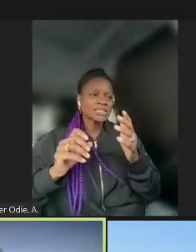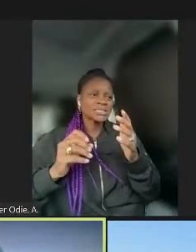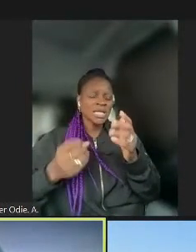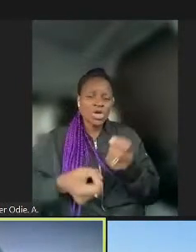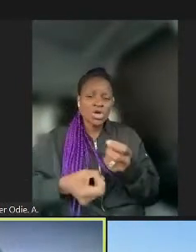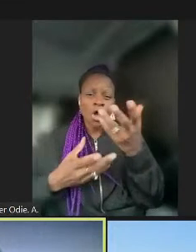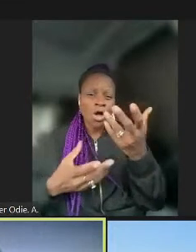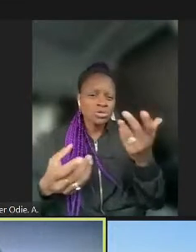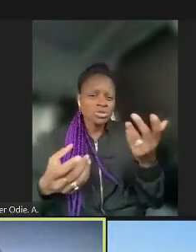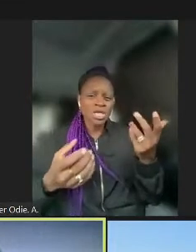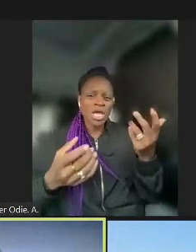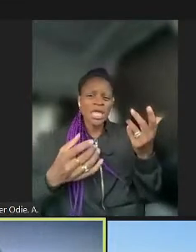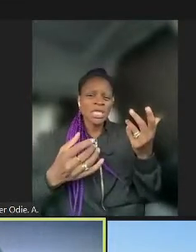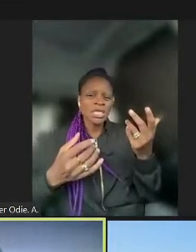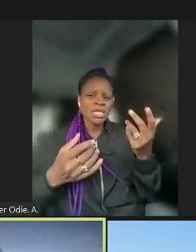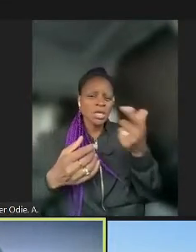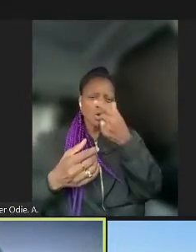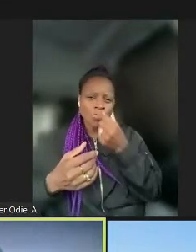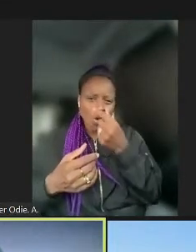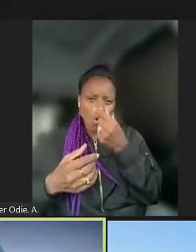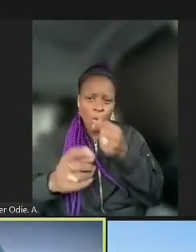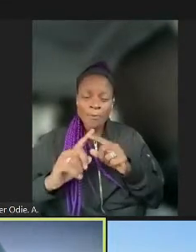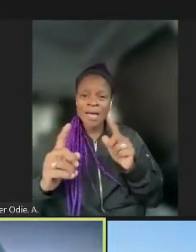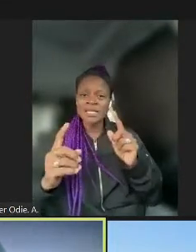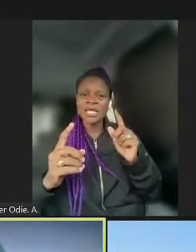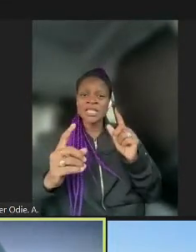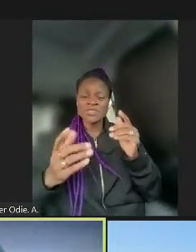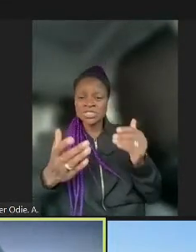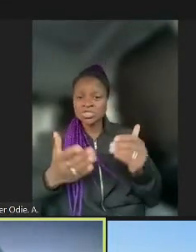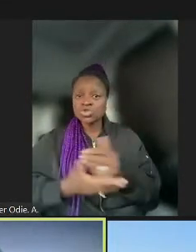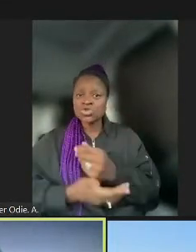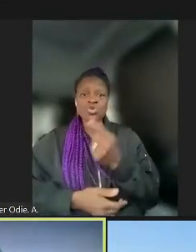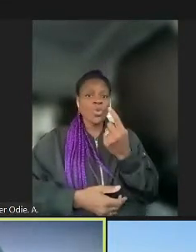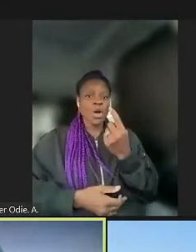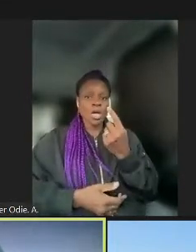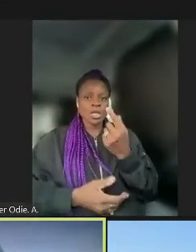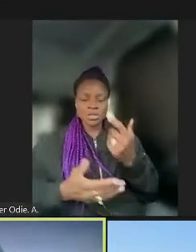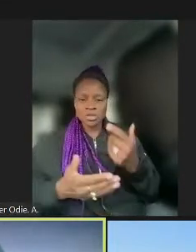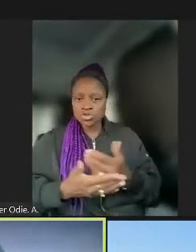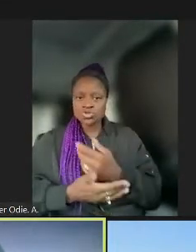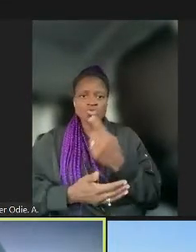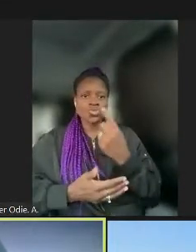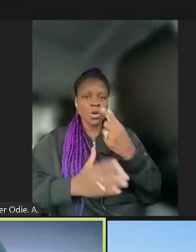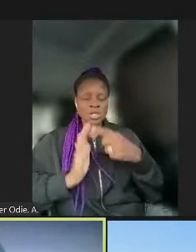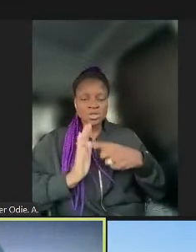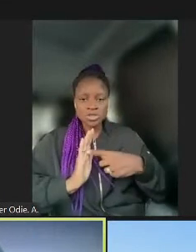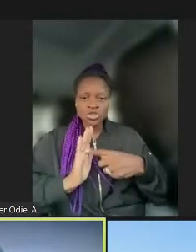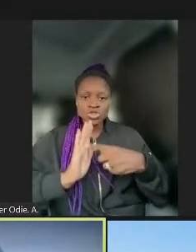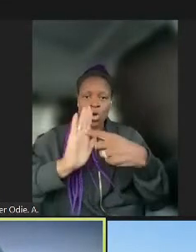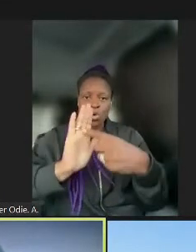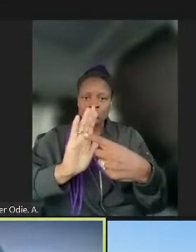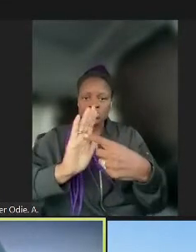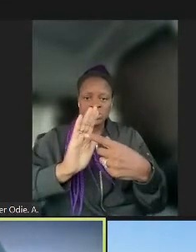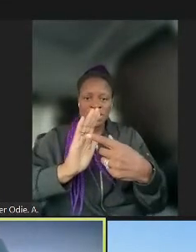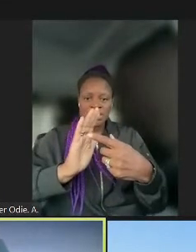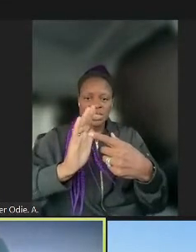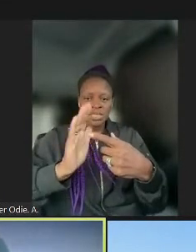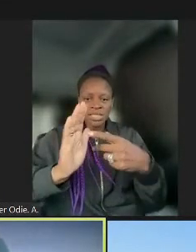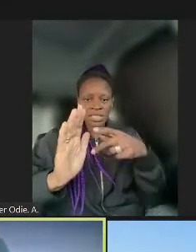this particular coronavirus has shown us that it kills people. We've